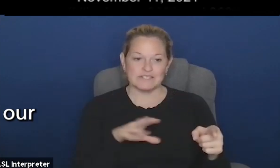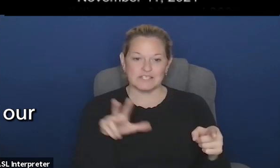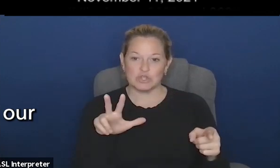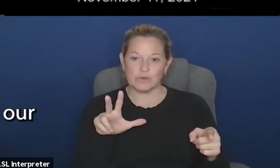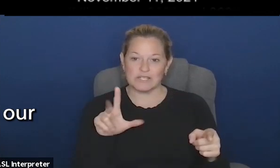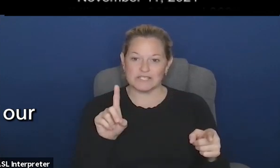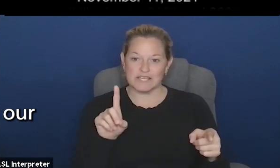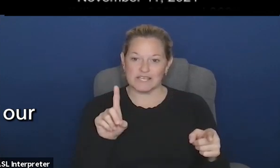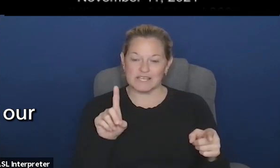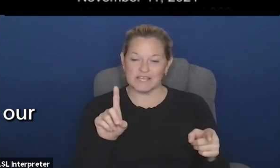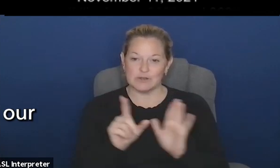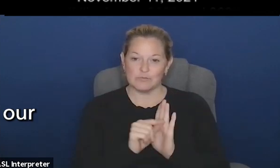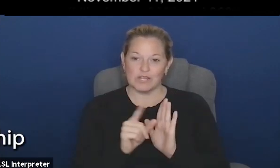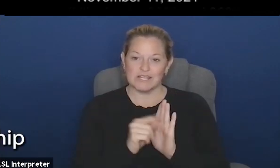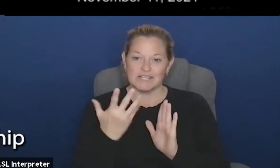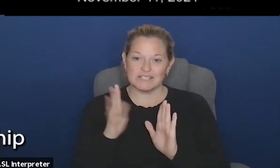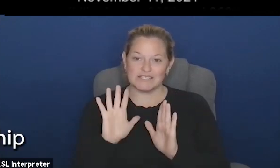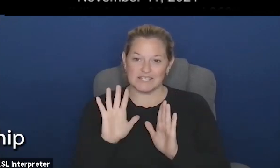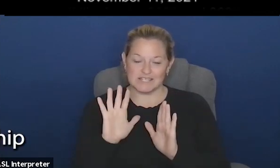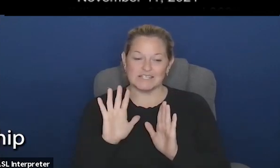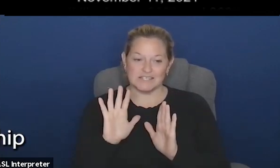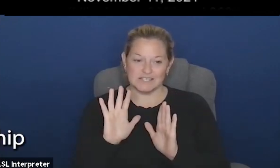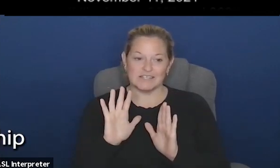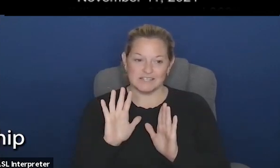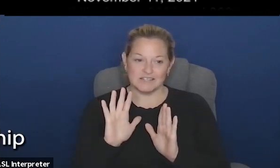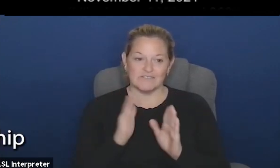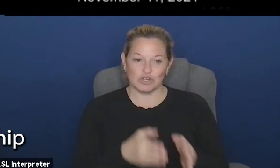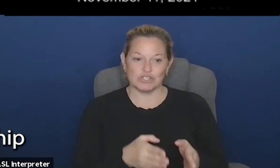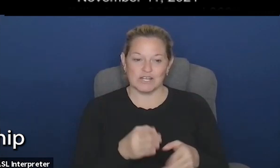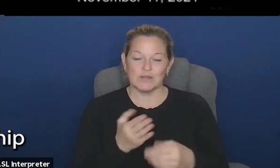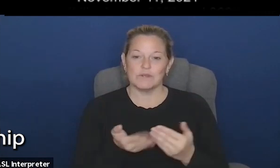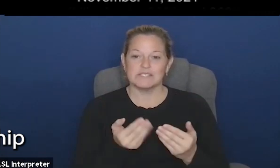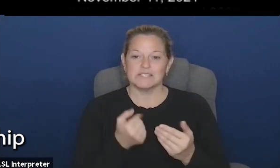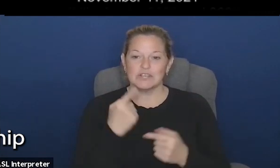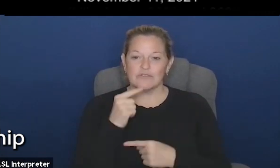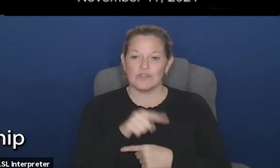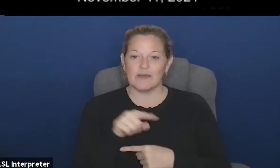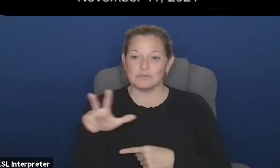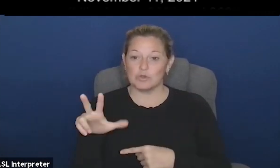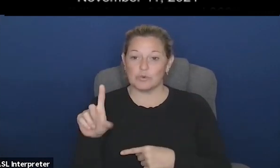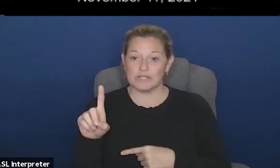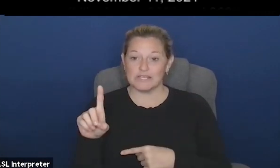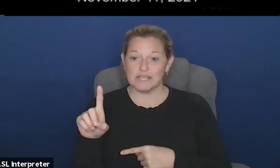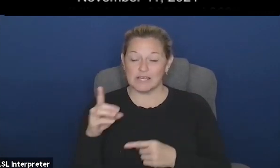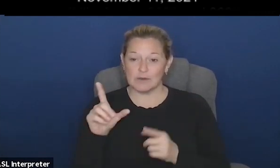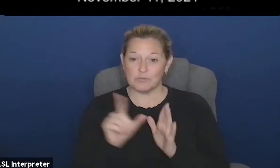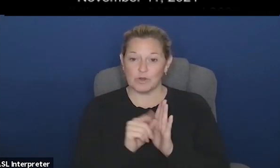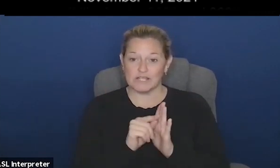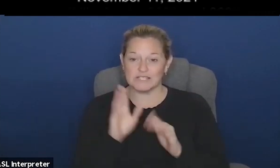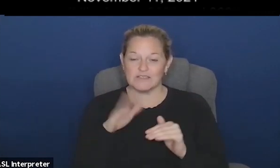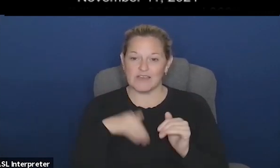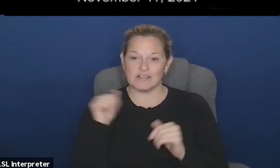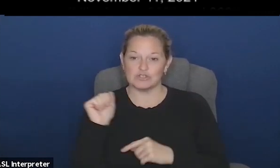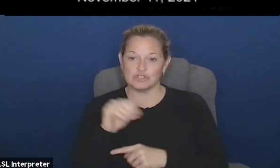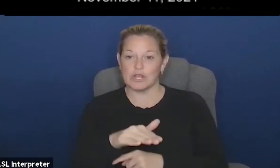version from our colleagues in Chile. It was easier for them to 3D print them than to ship cases to Chile